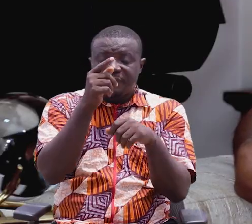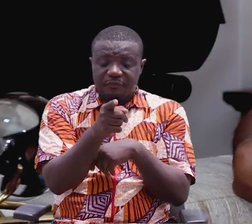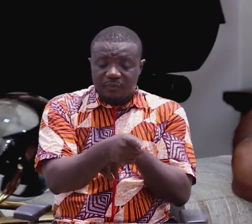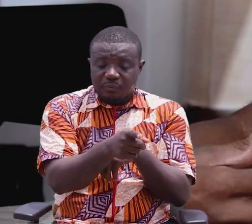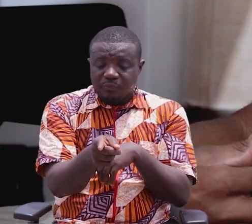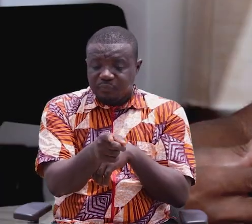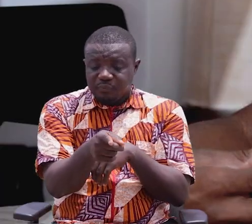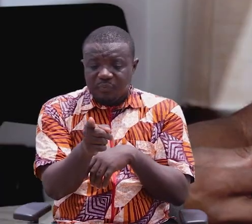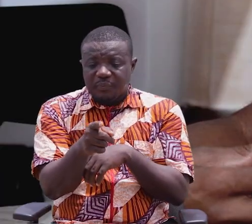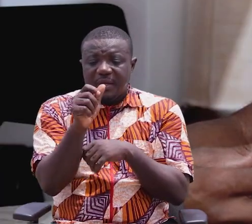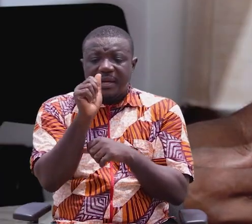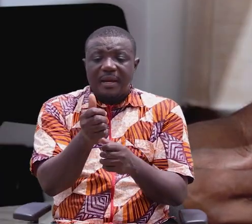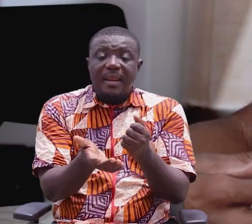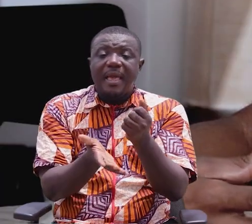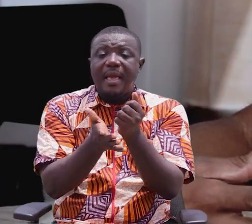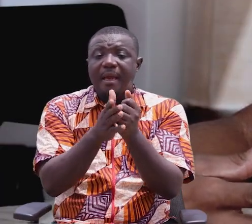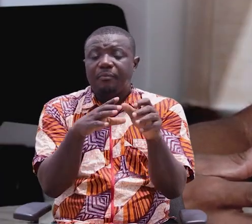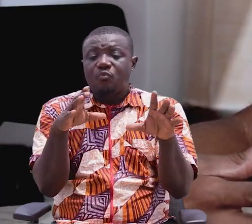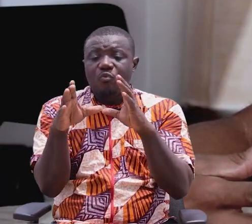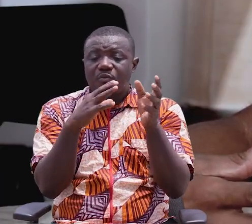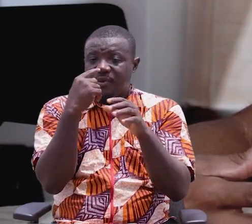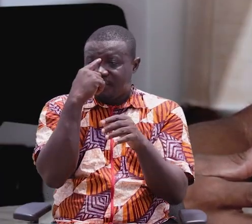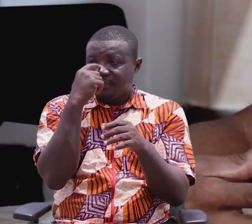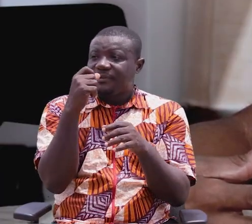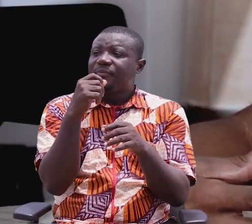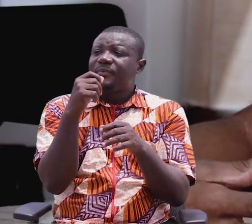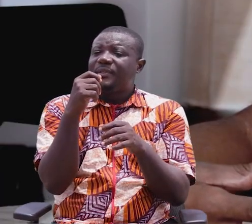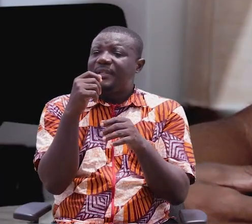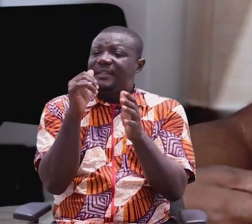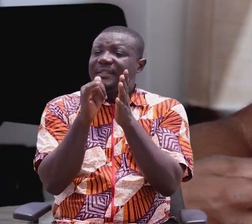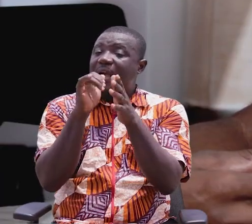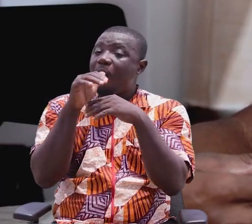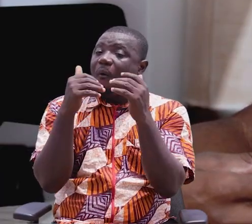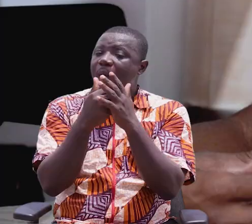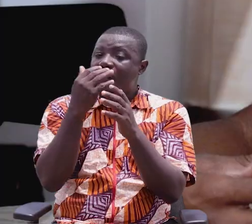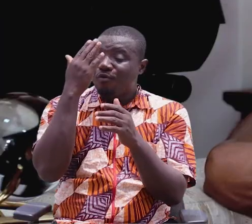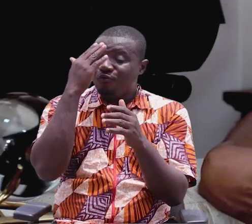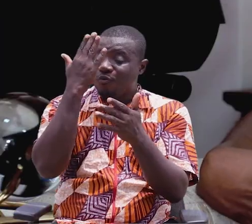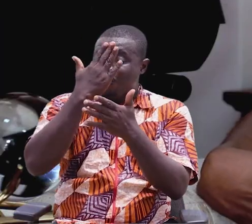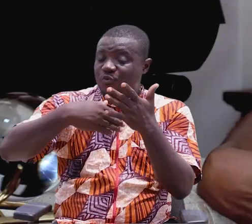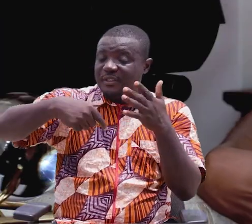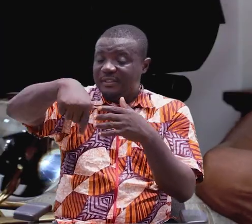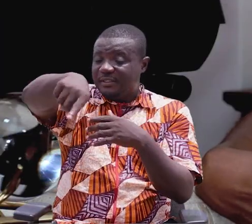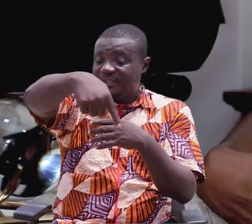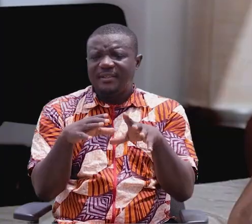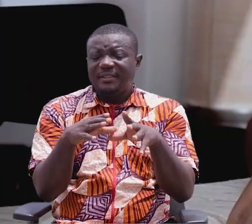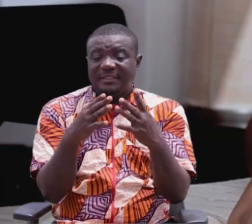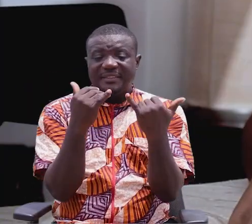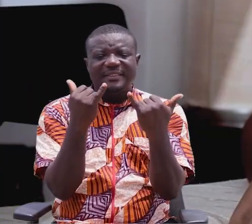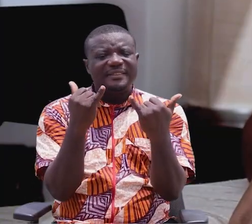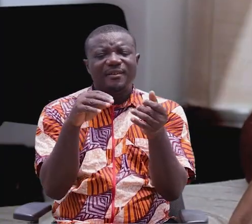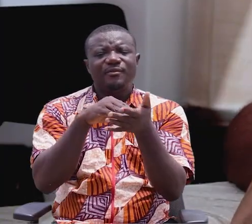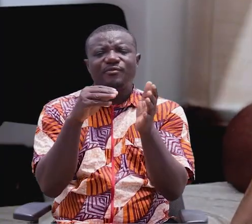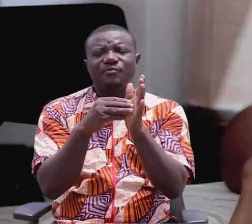the kid could interact with them in a real-time manner and let them know what is ahead of them, it is